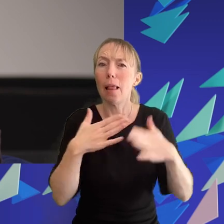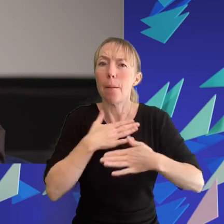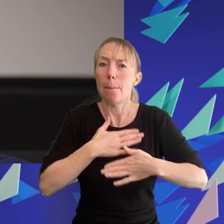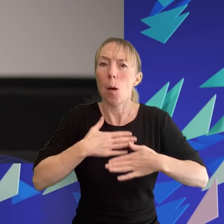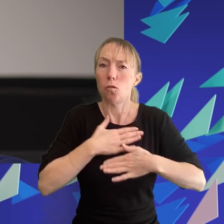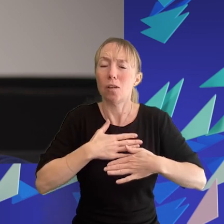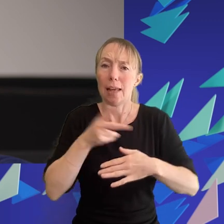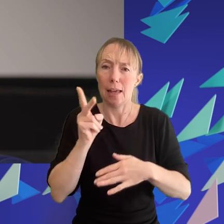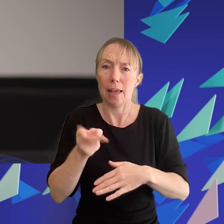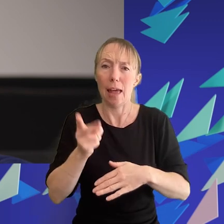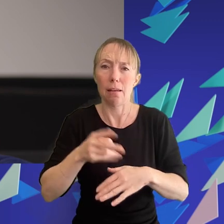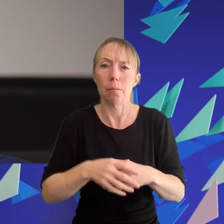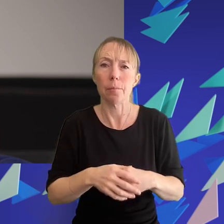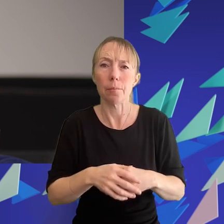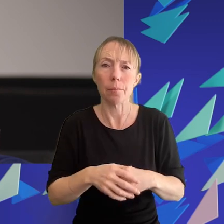emotionally again.